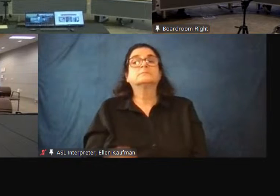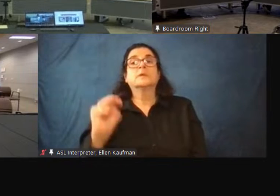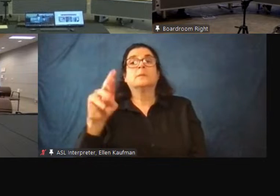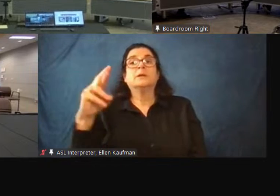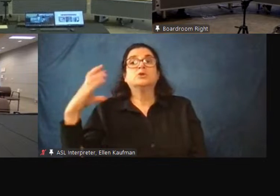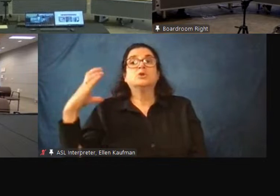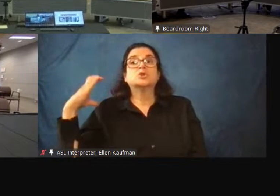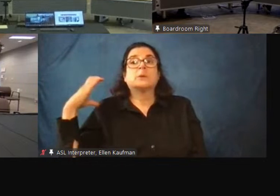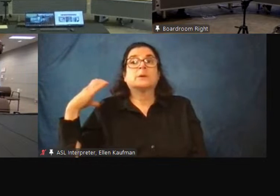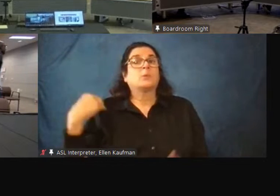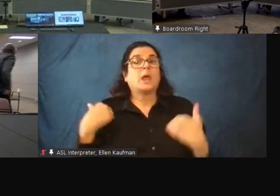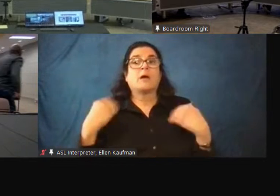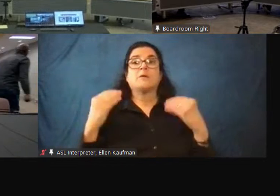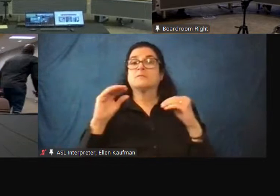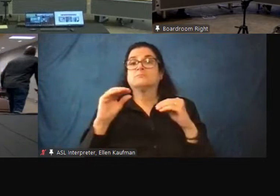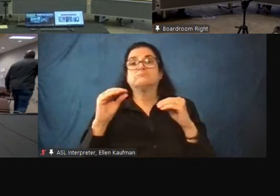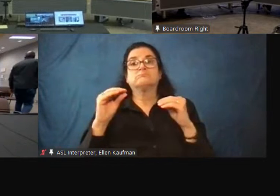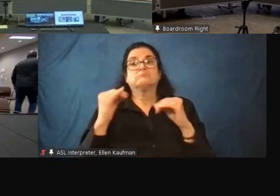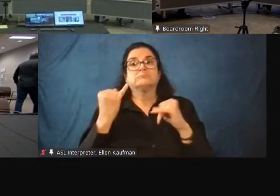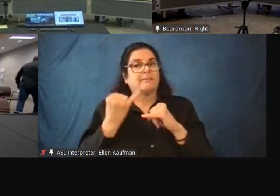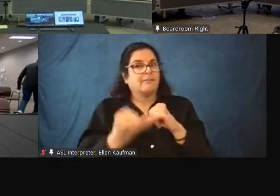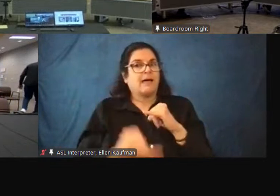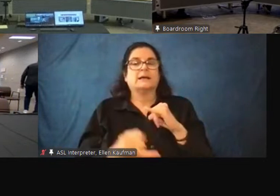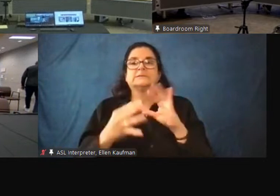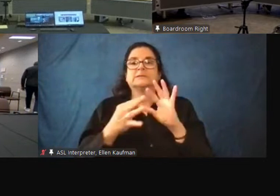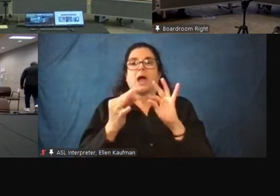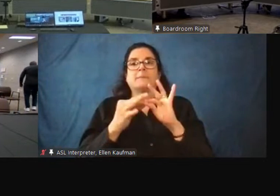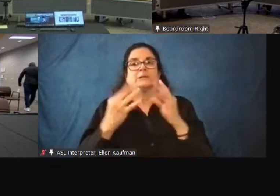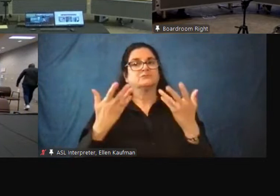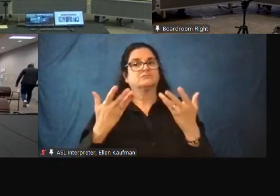other public commentators for today.